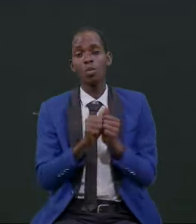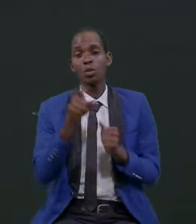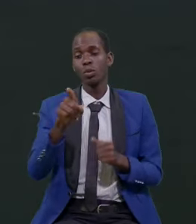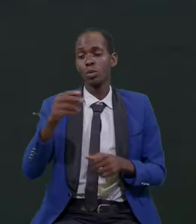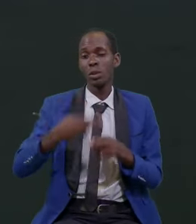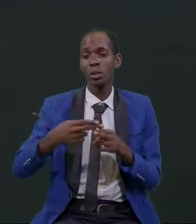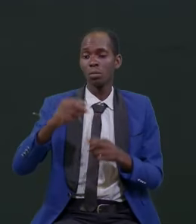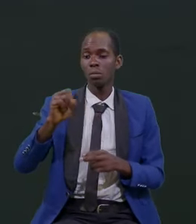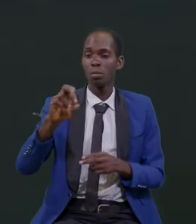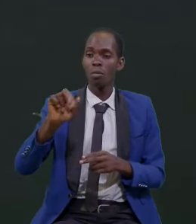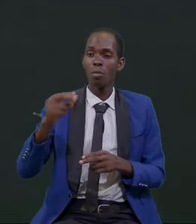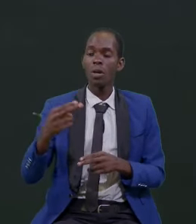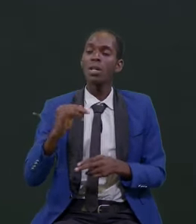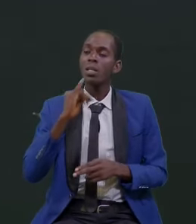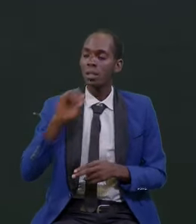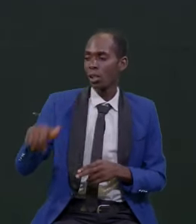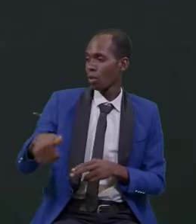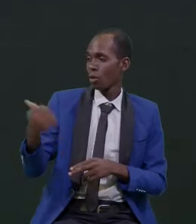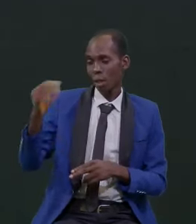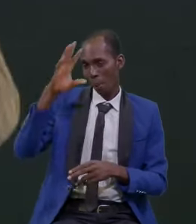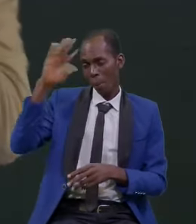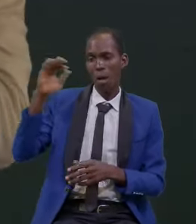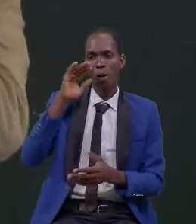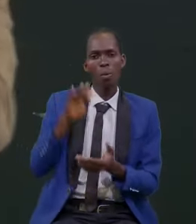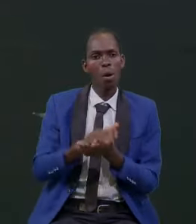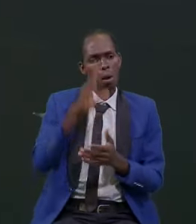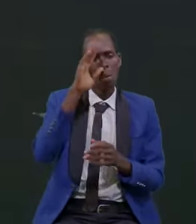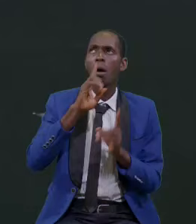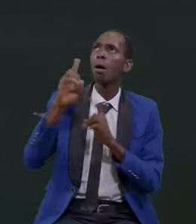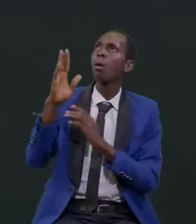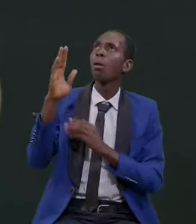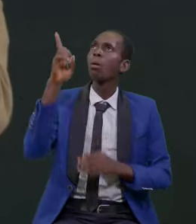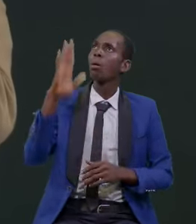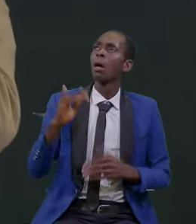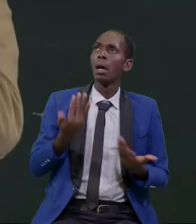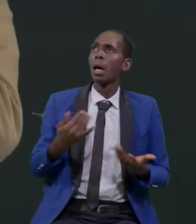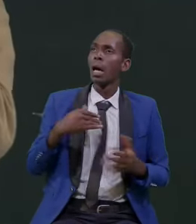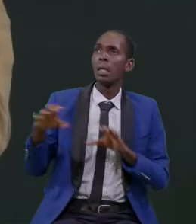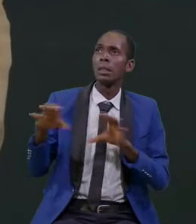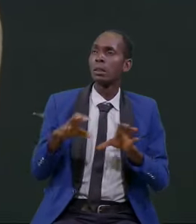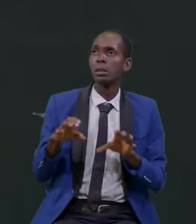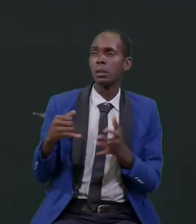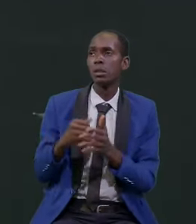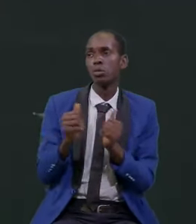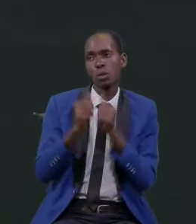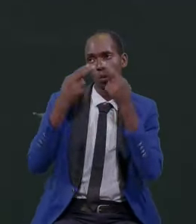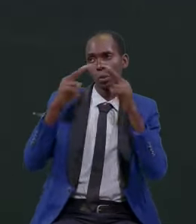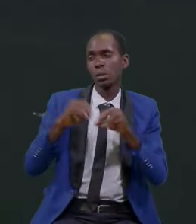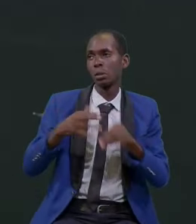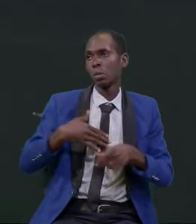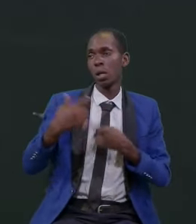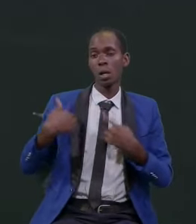the innocence of my heart? Well, restore her. If you do not restore her, you